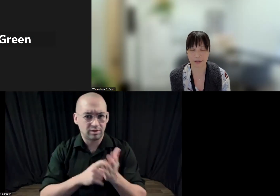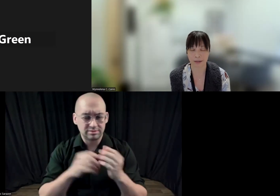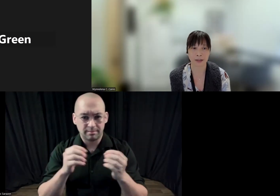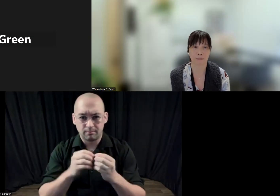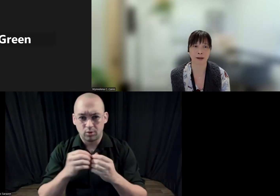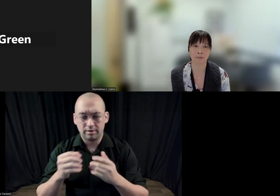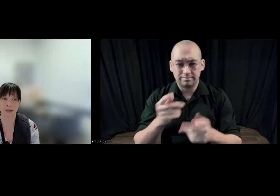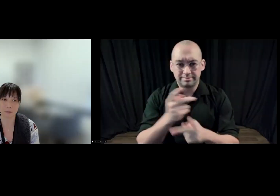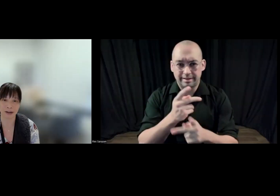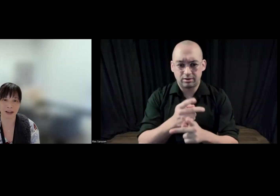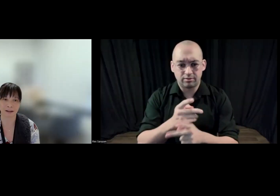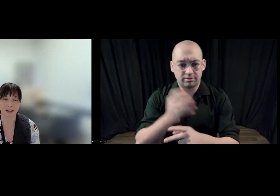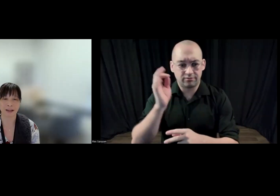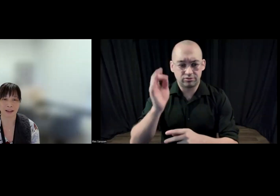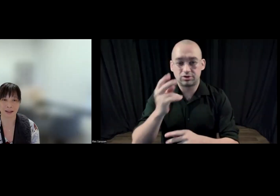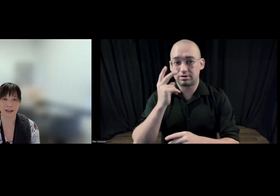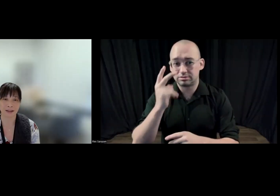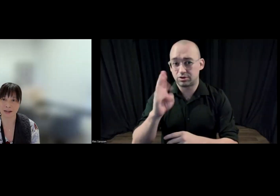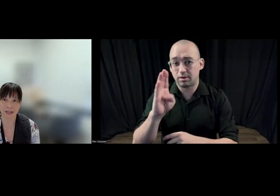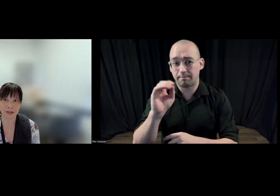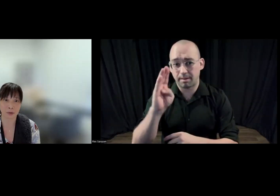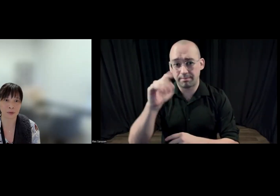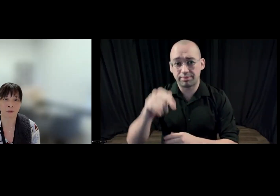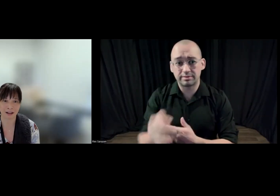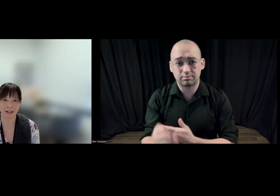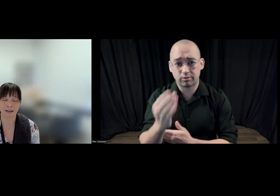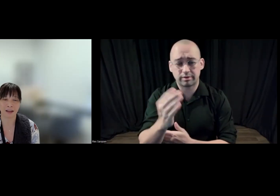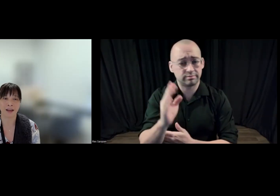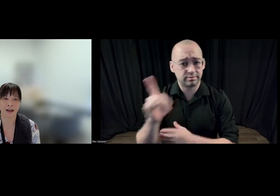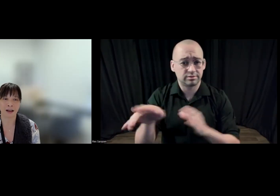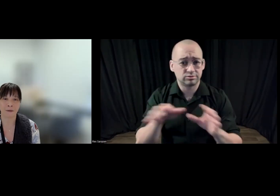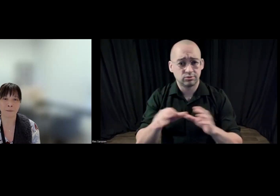Like I said, I saw Bob this morning, and he indeed is doing well.